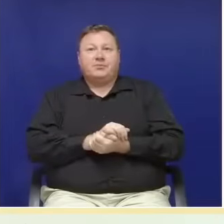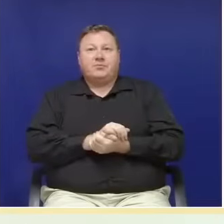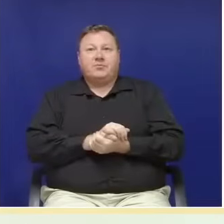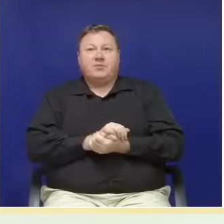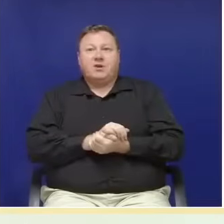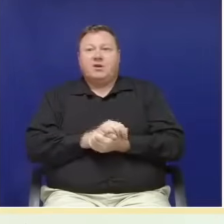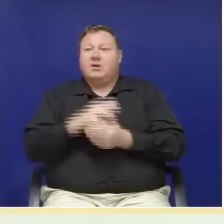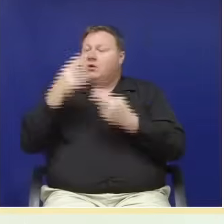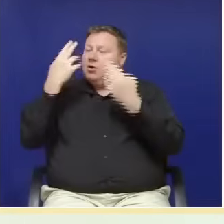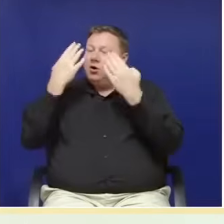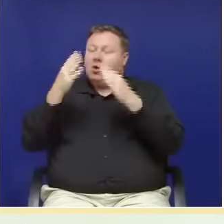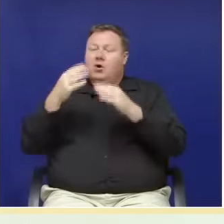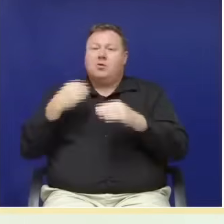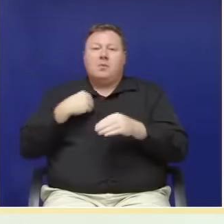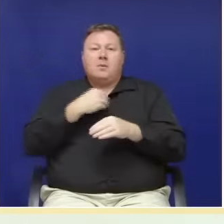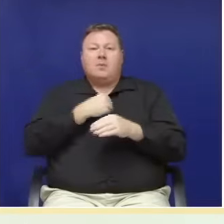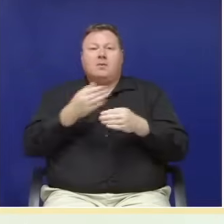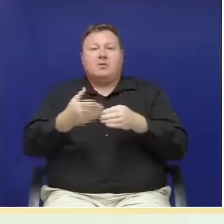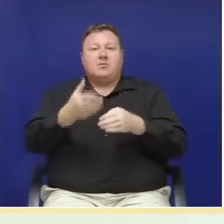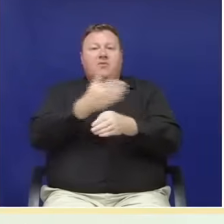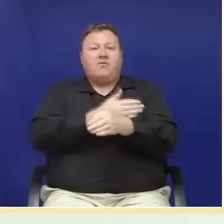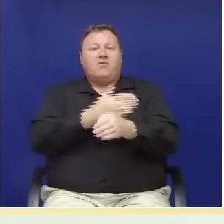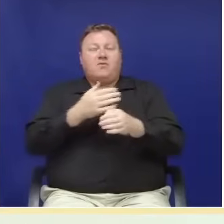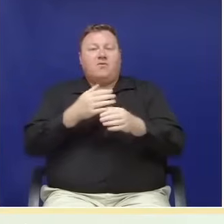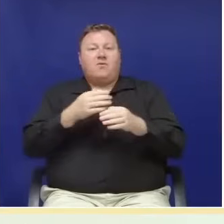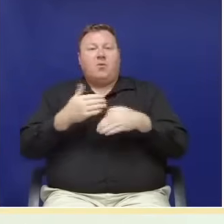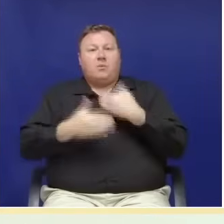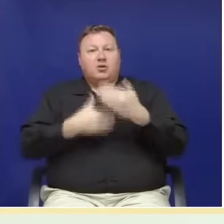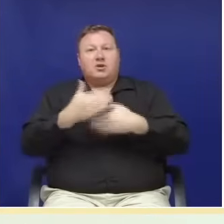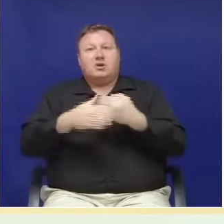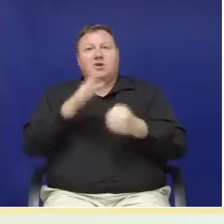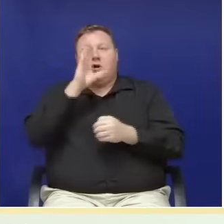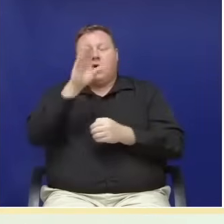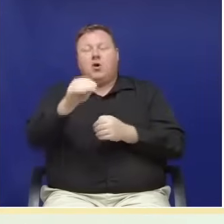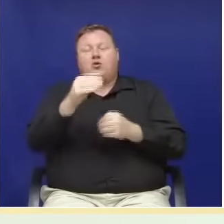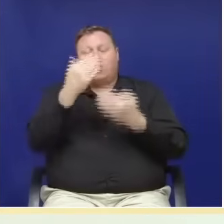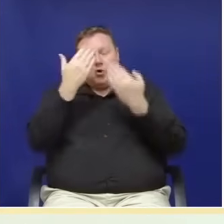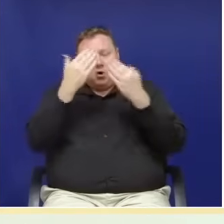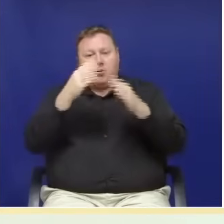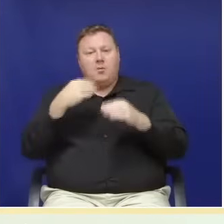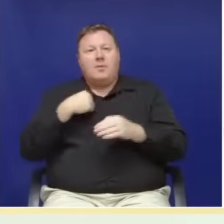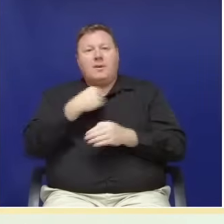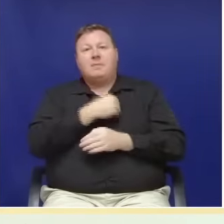Honourable members, before we proceed, could I just request, honourable members